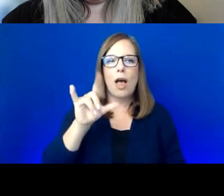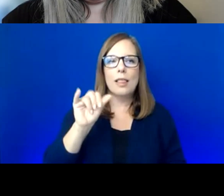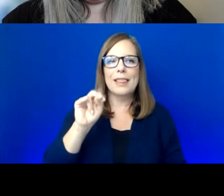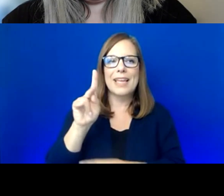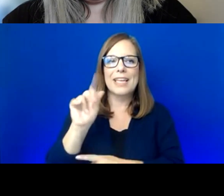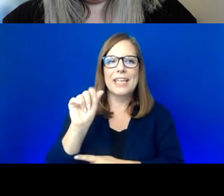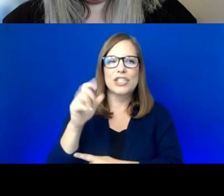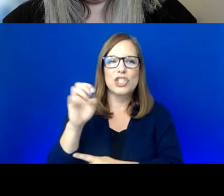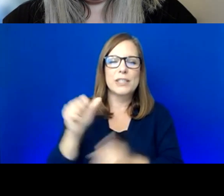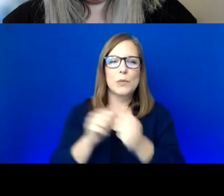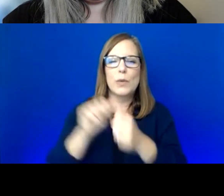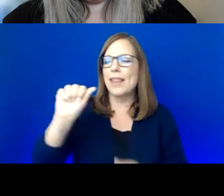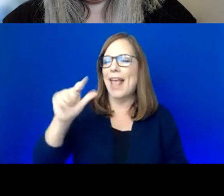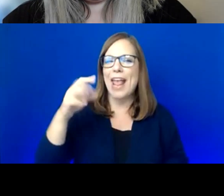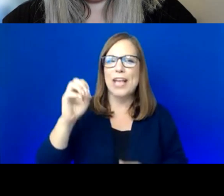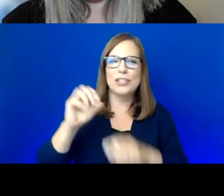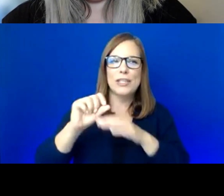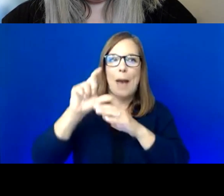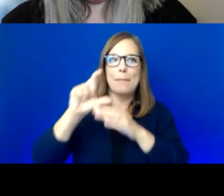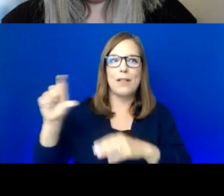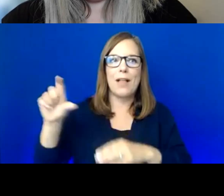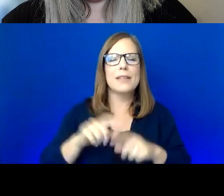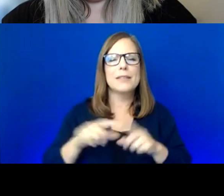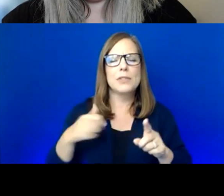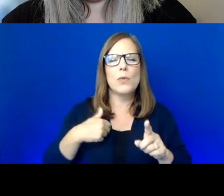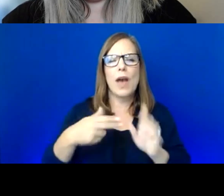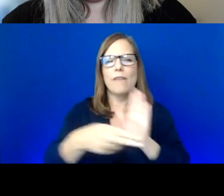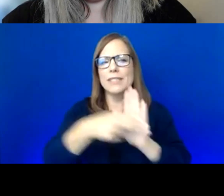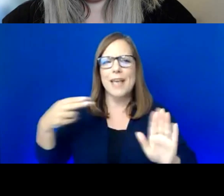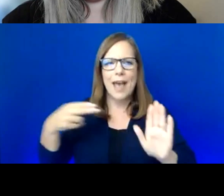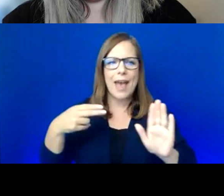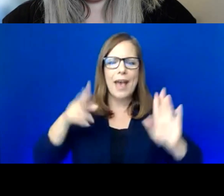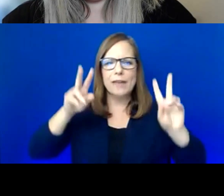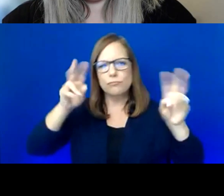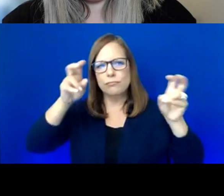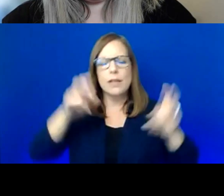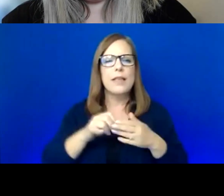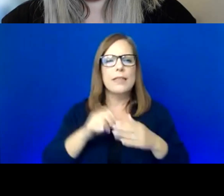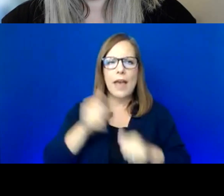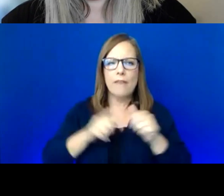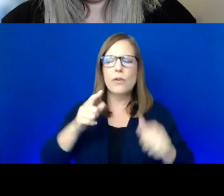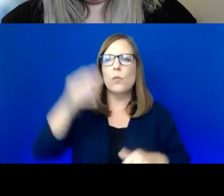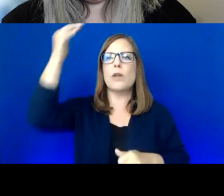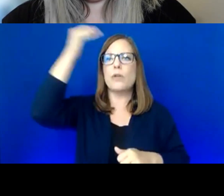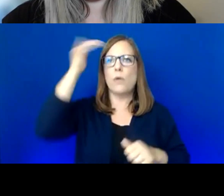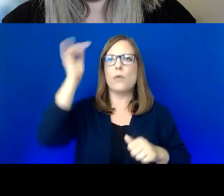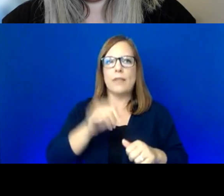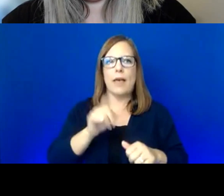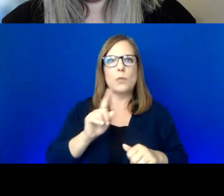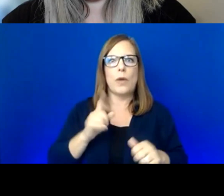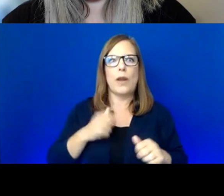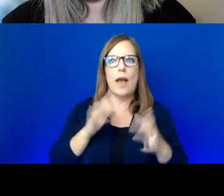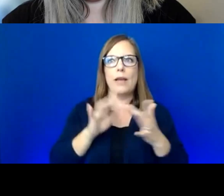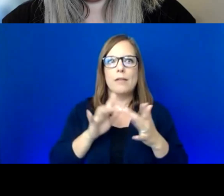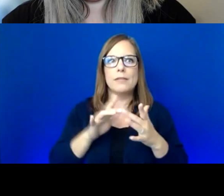But a tagline that anyone in the whole state knows, that's where you go for help. And they have a website that helps them, a phone number that helps them, and